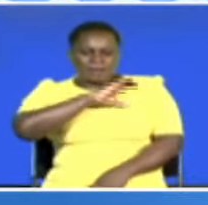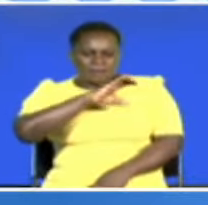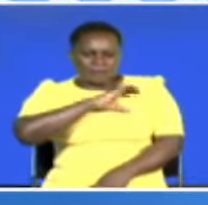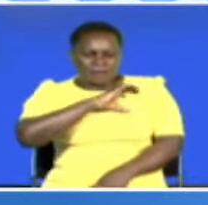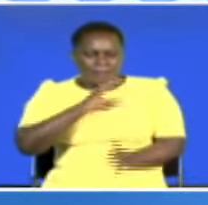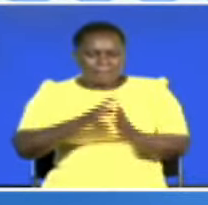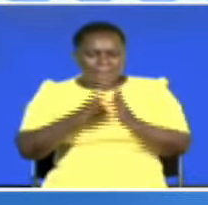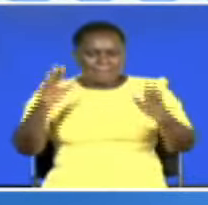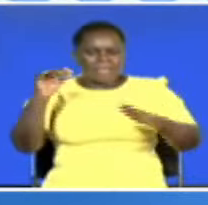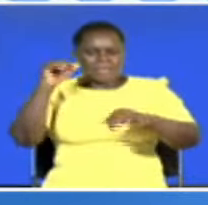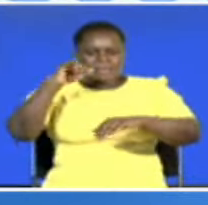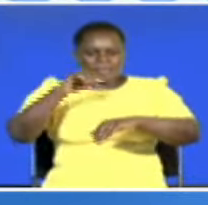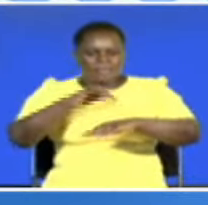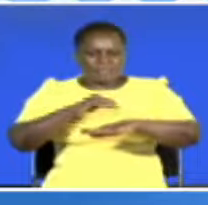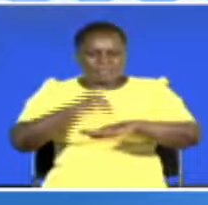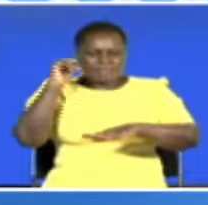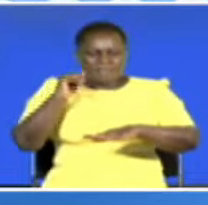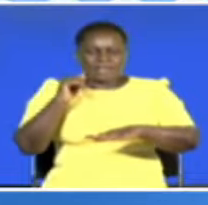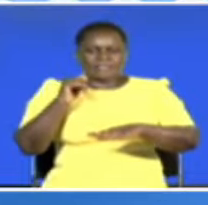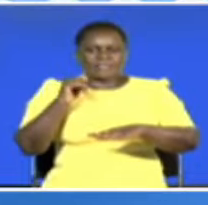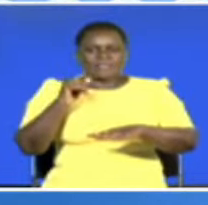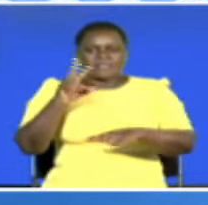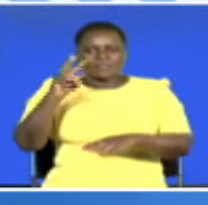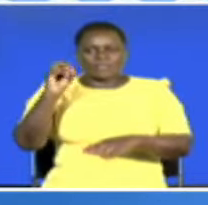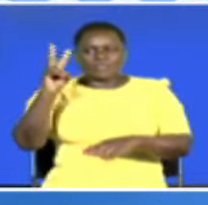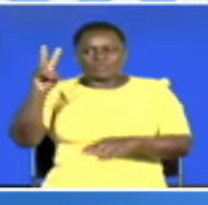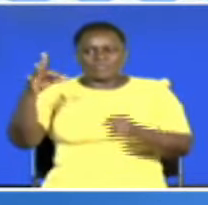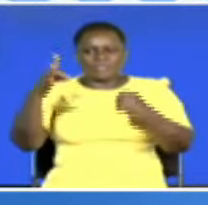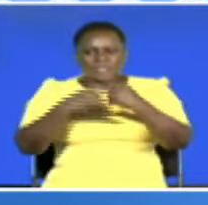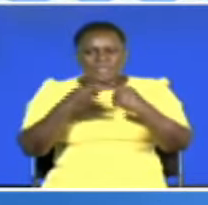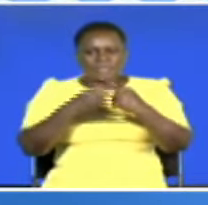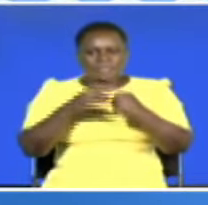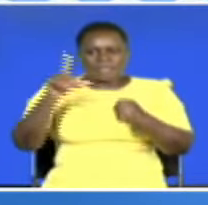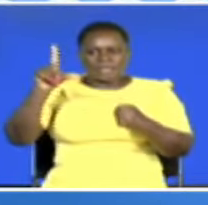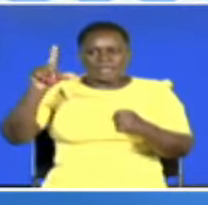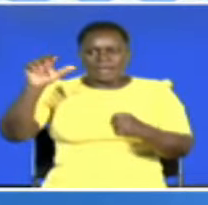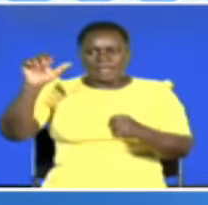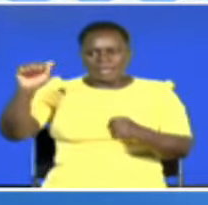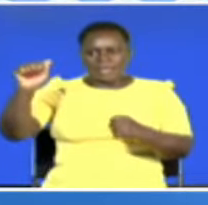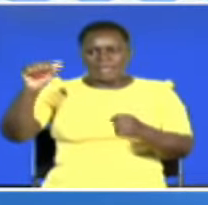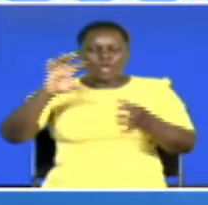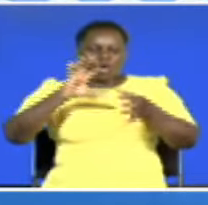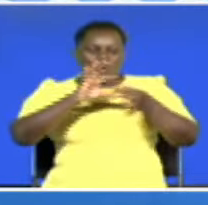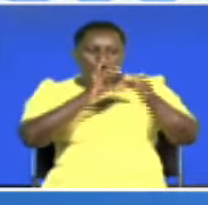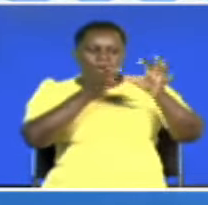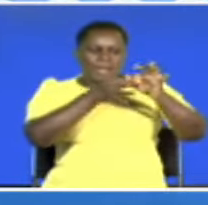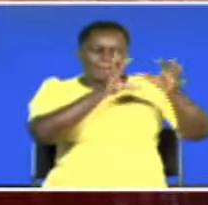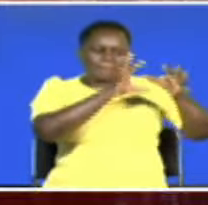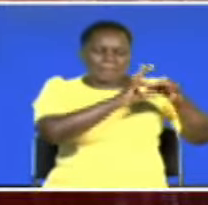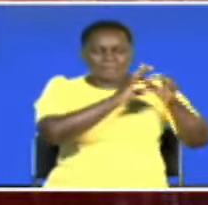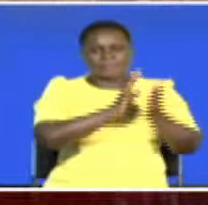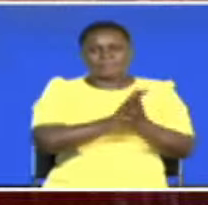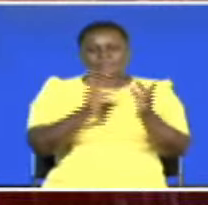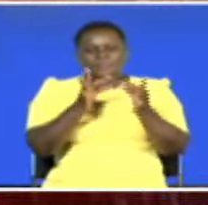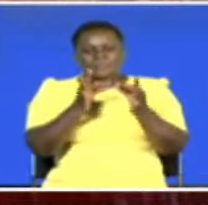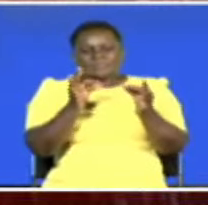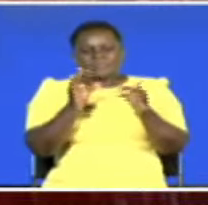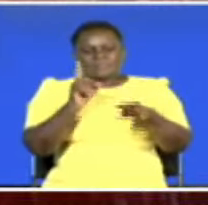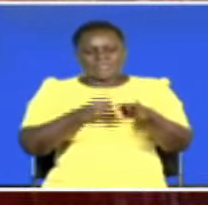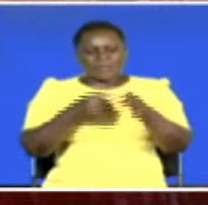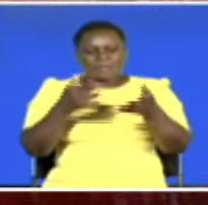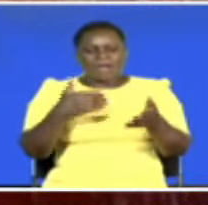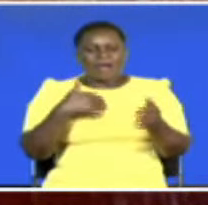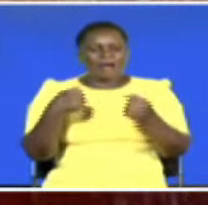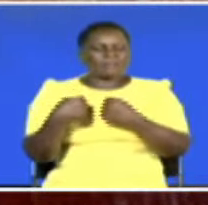is a big blow to their run for the 2028 Los Angeles Olympics. Kwa hii muda yote tumekuwa